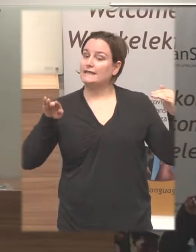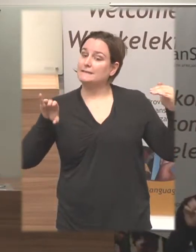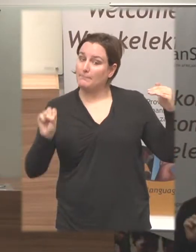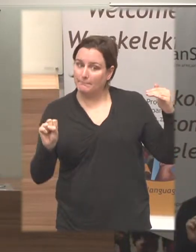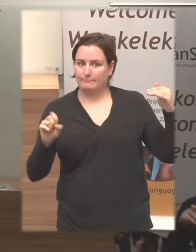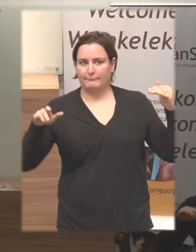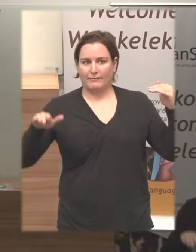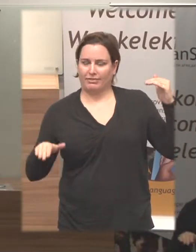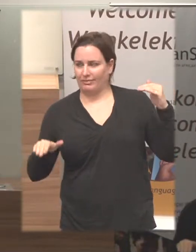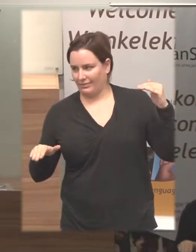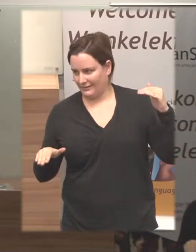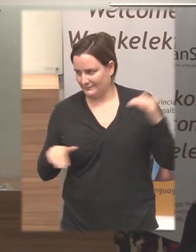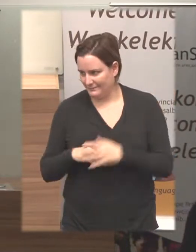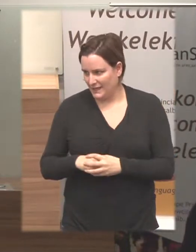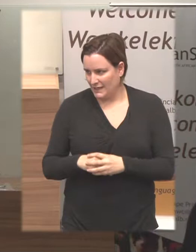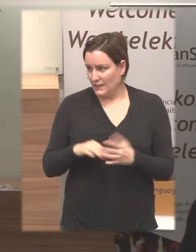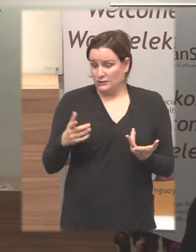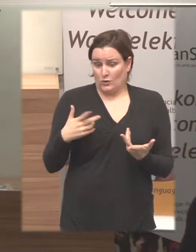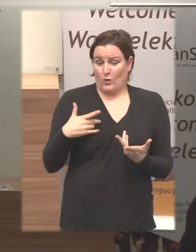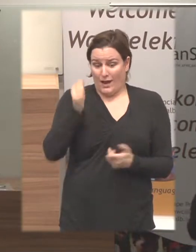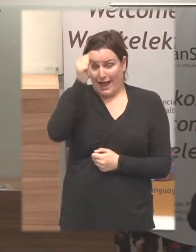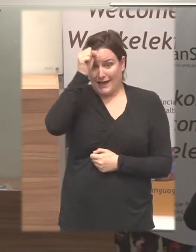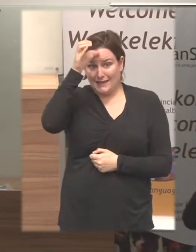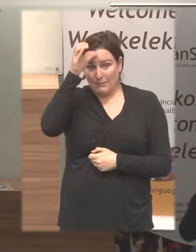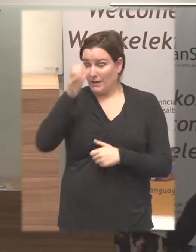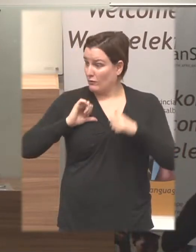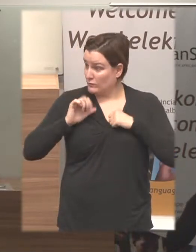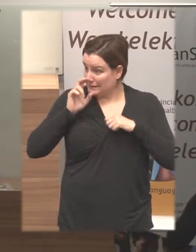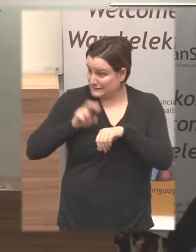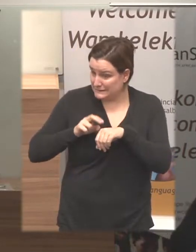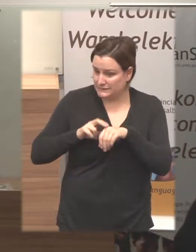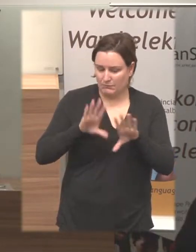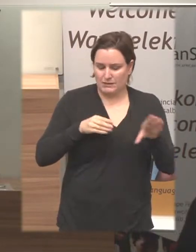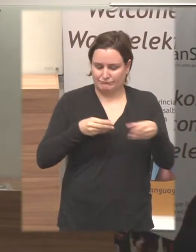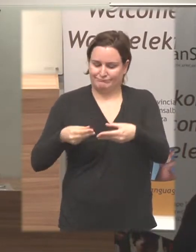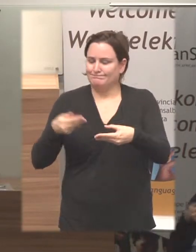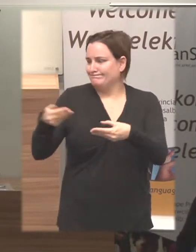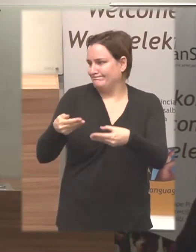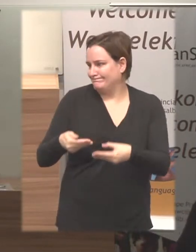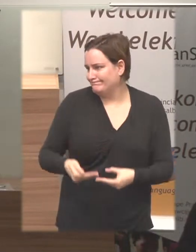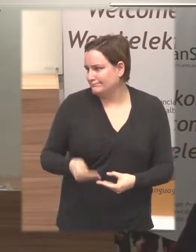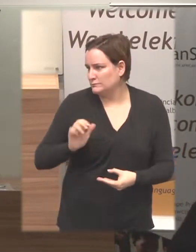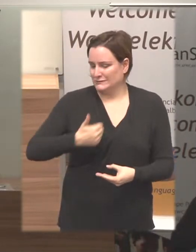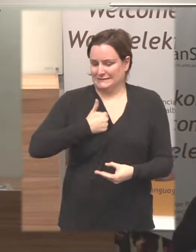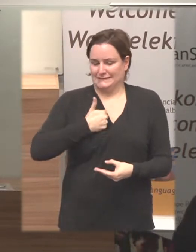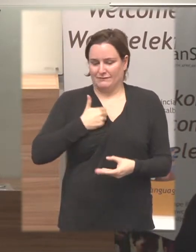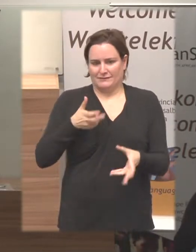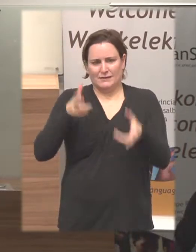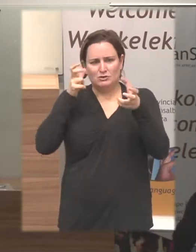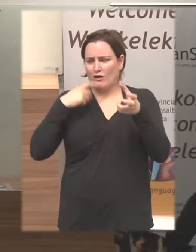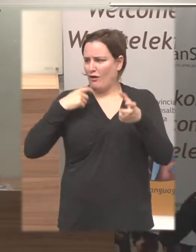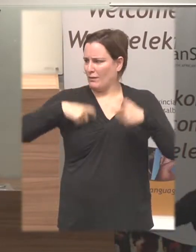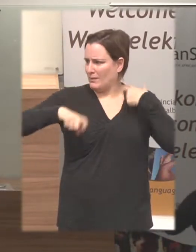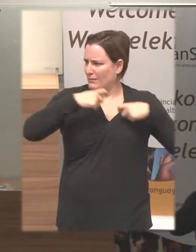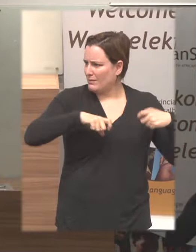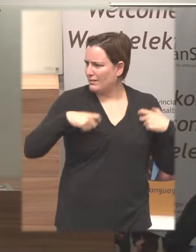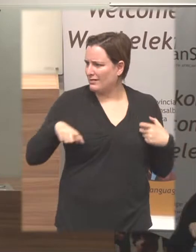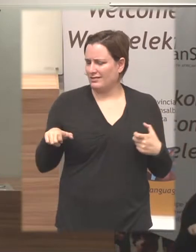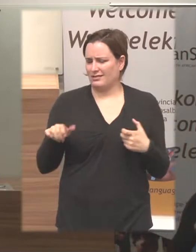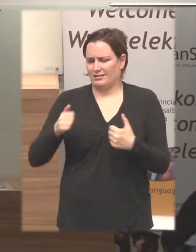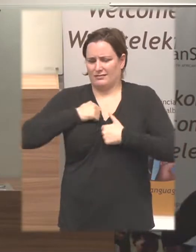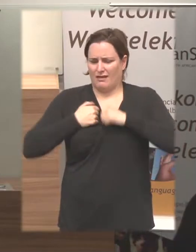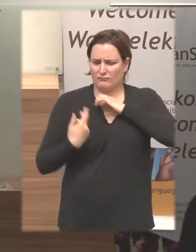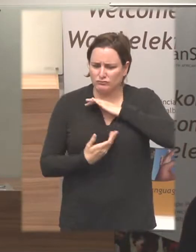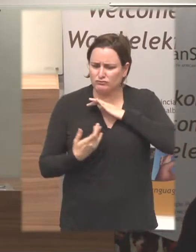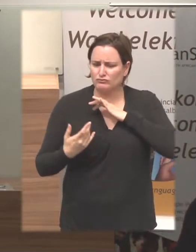books, in the criteria for academic performance, in cultural patterns, in common sense, in the self-image of peoples, in aspiration of self, and